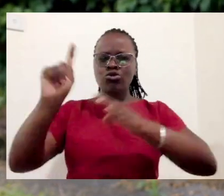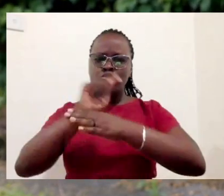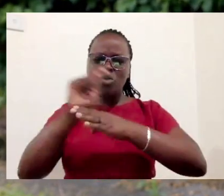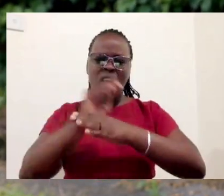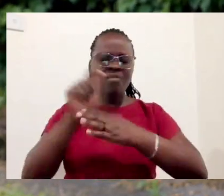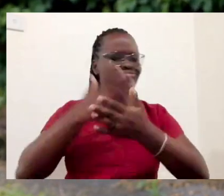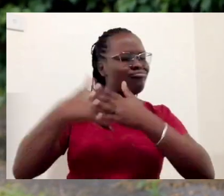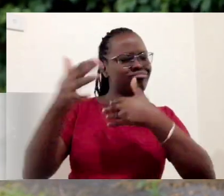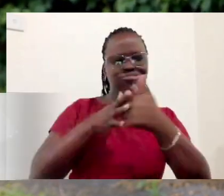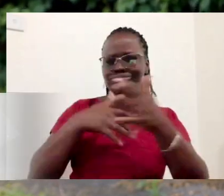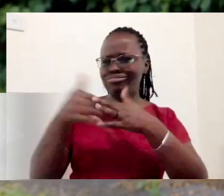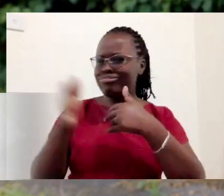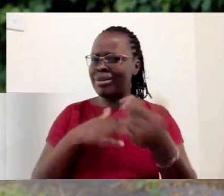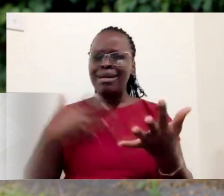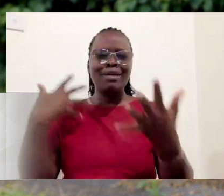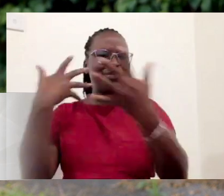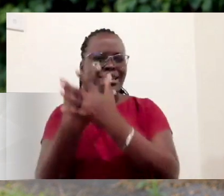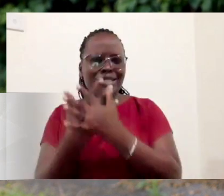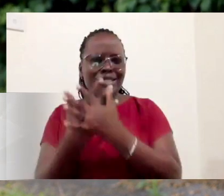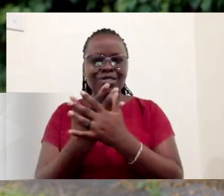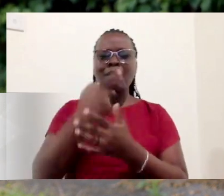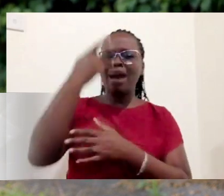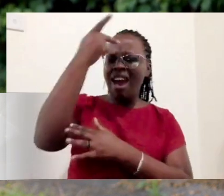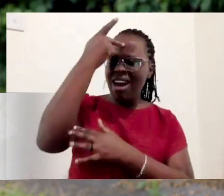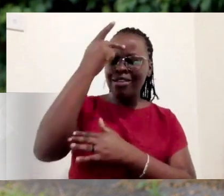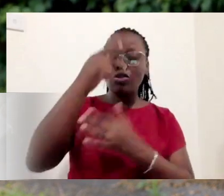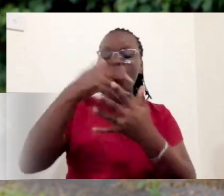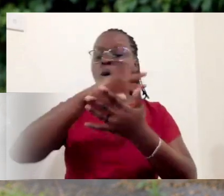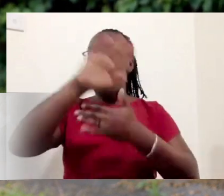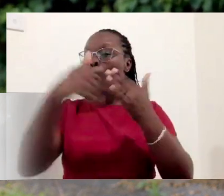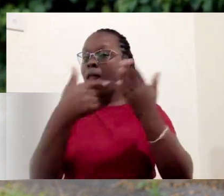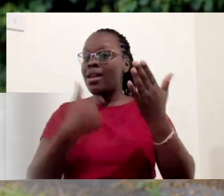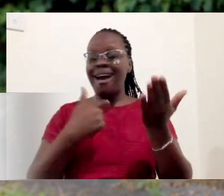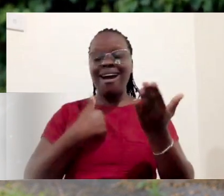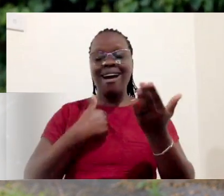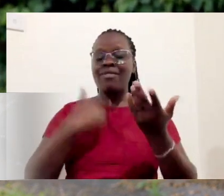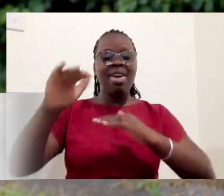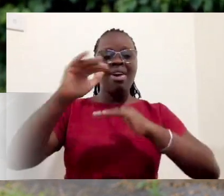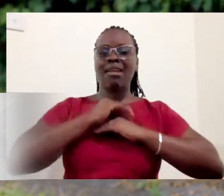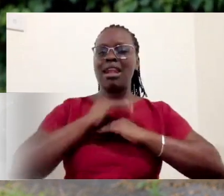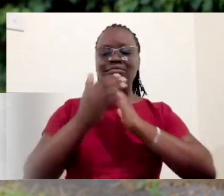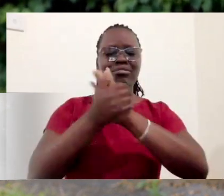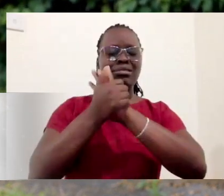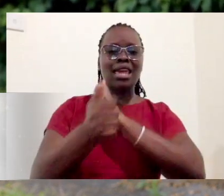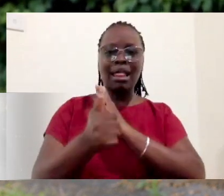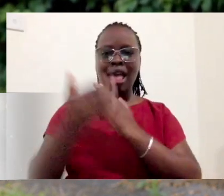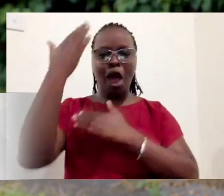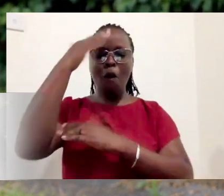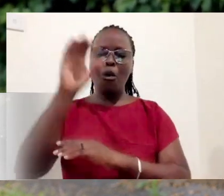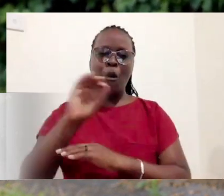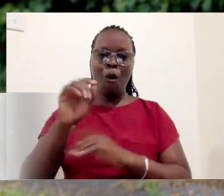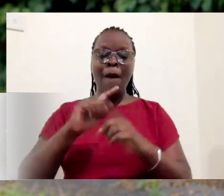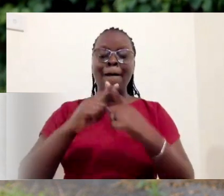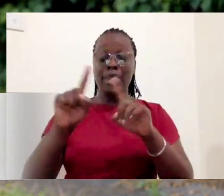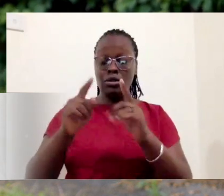diverse learners, including artisans, inmates, and caregivers, many of whom had limited prior exposure to